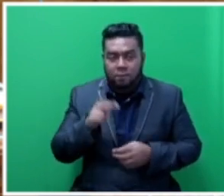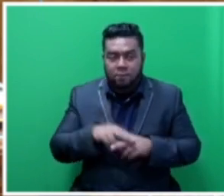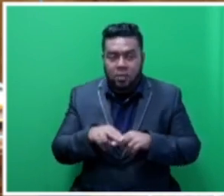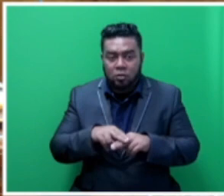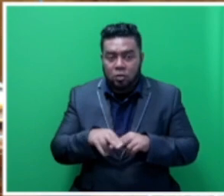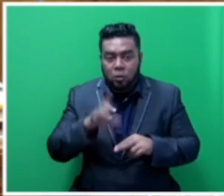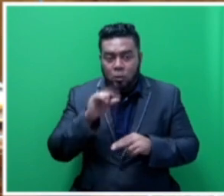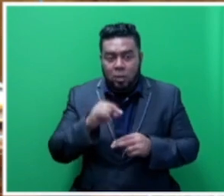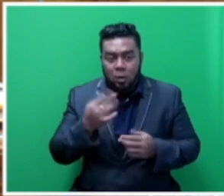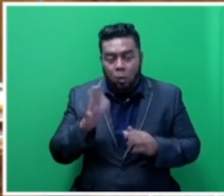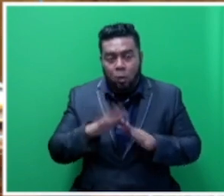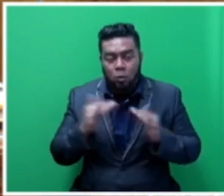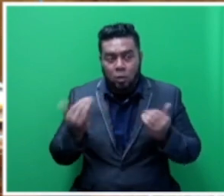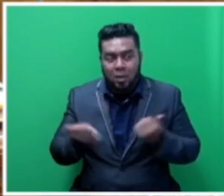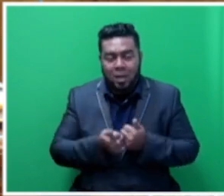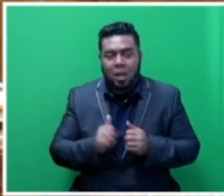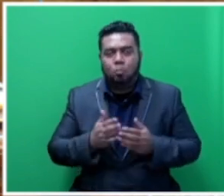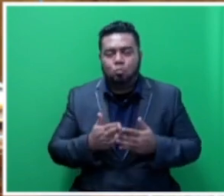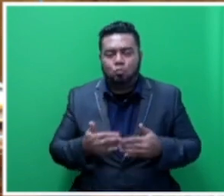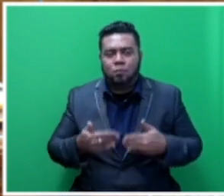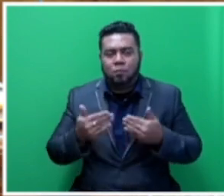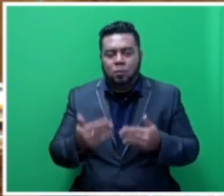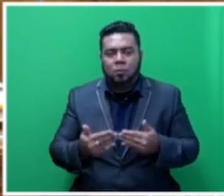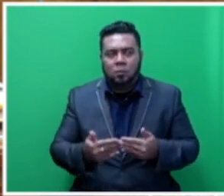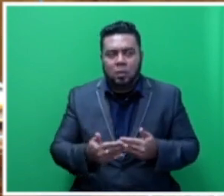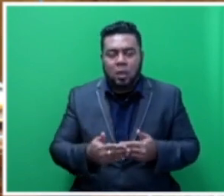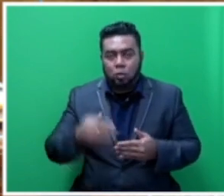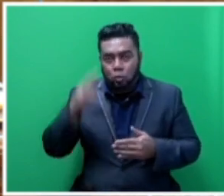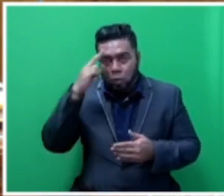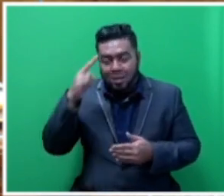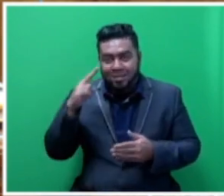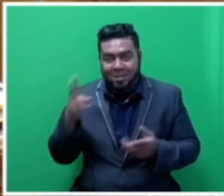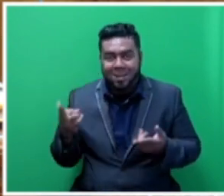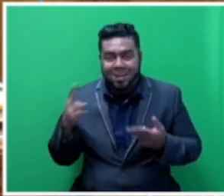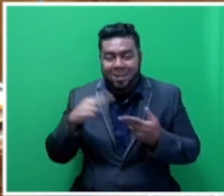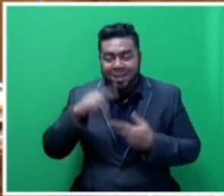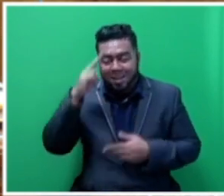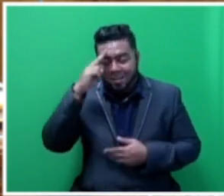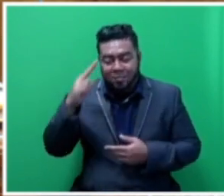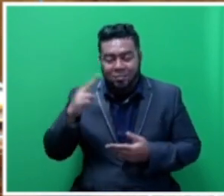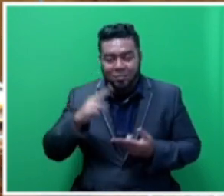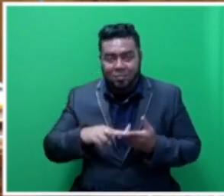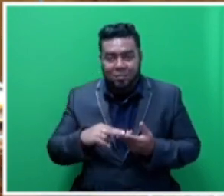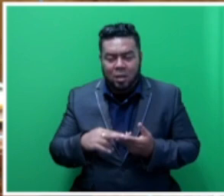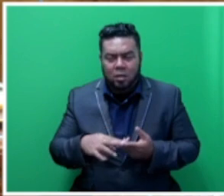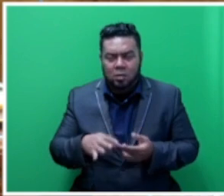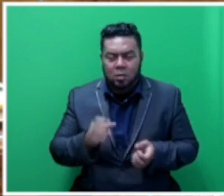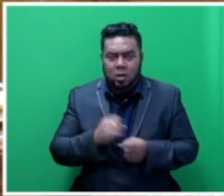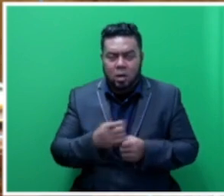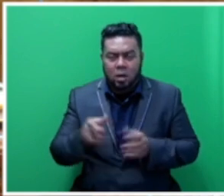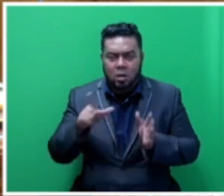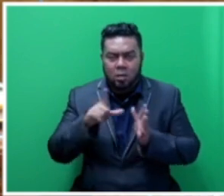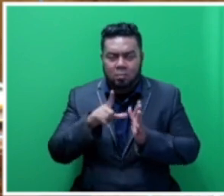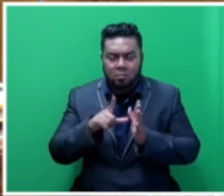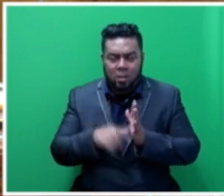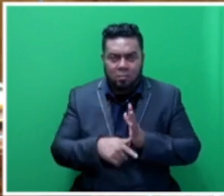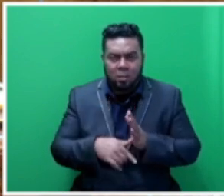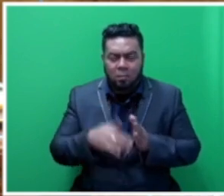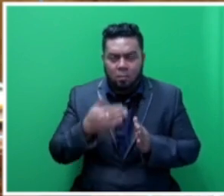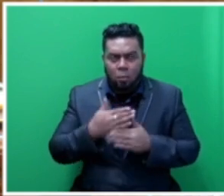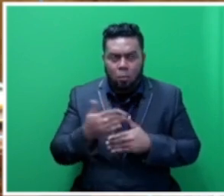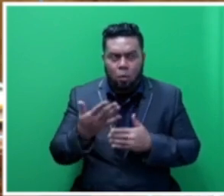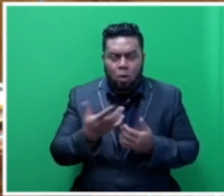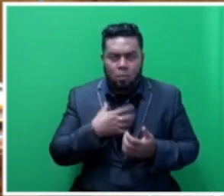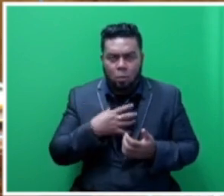that we can all be united and move forward together as united nation, living in this extraordinary time rather than creating